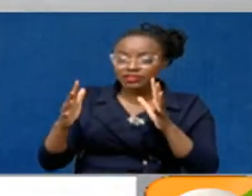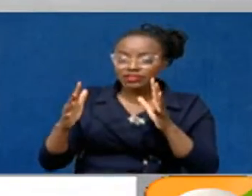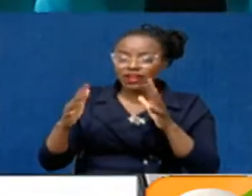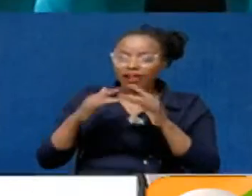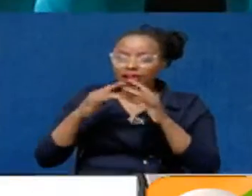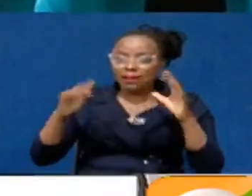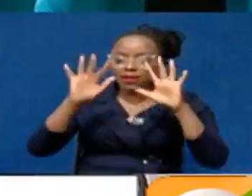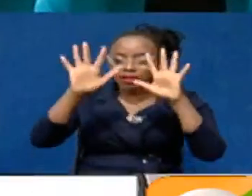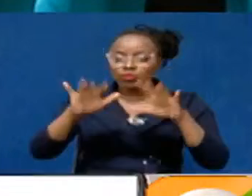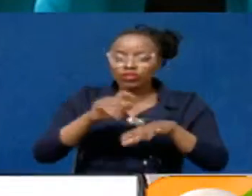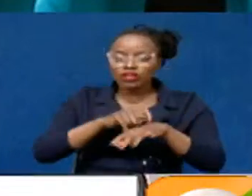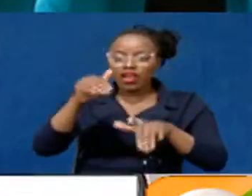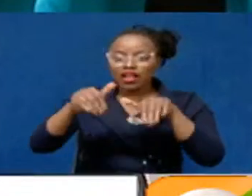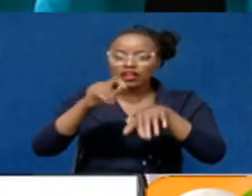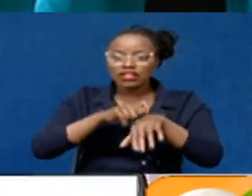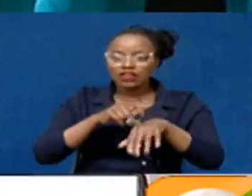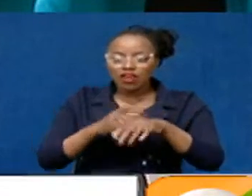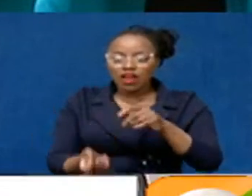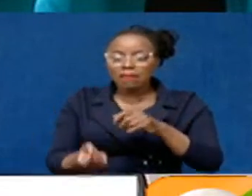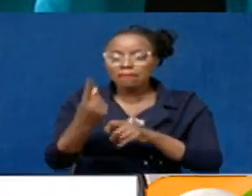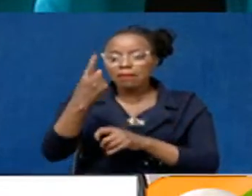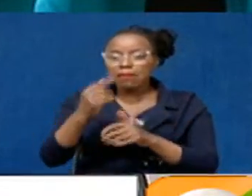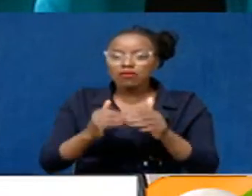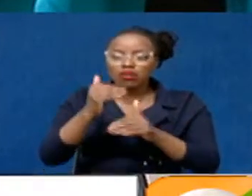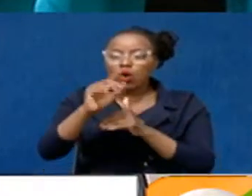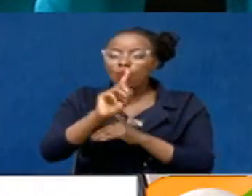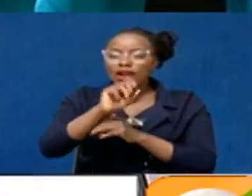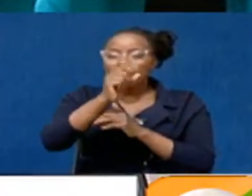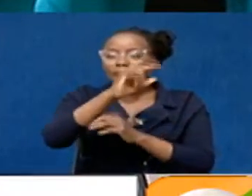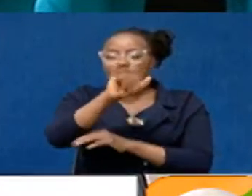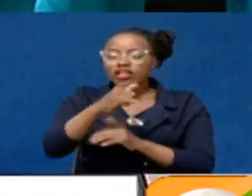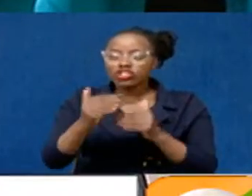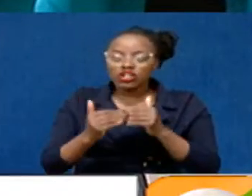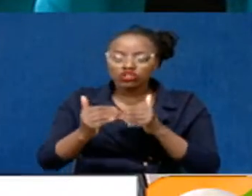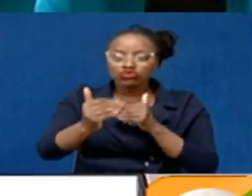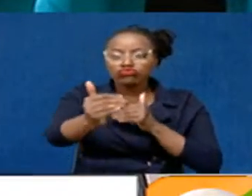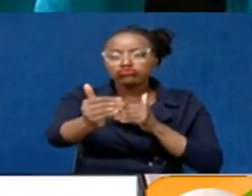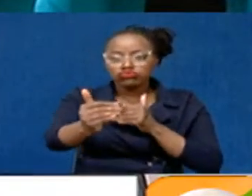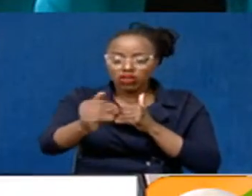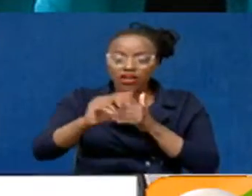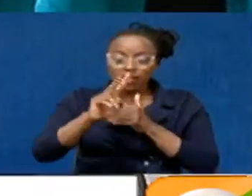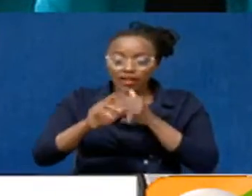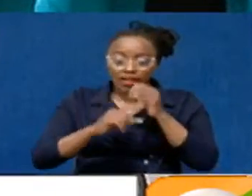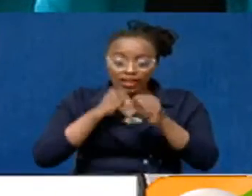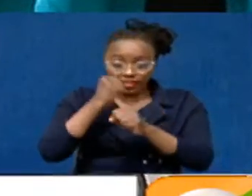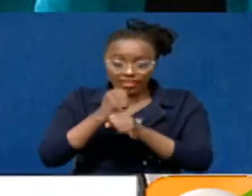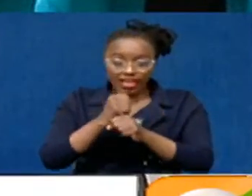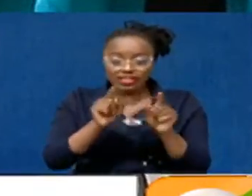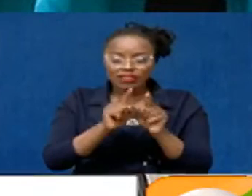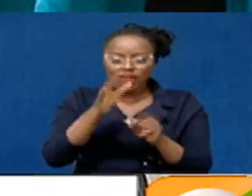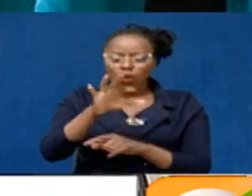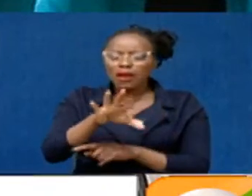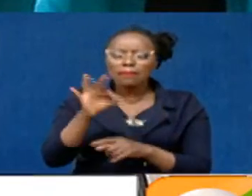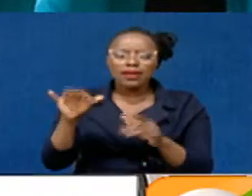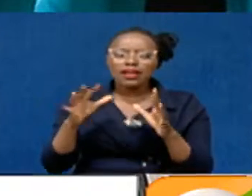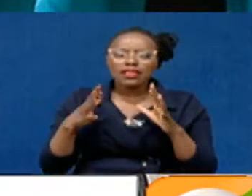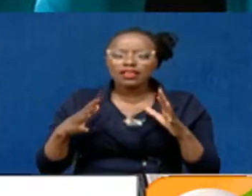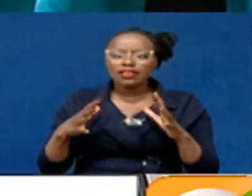period, election period, is coming up in January going forward. So why would you pick